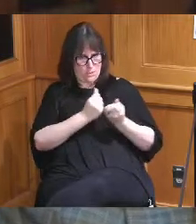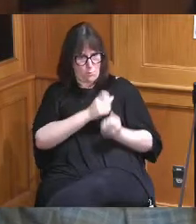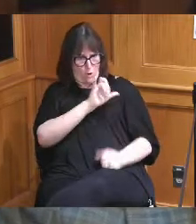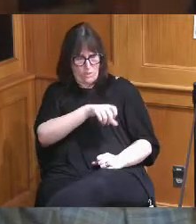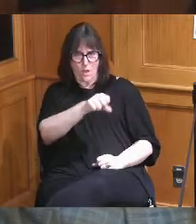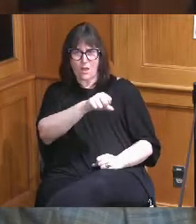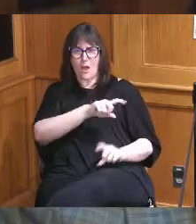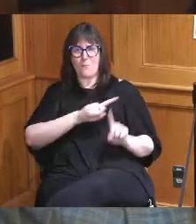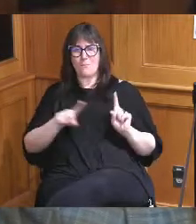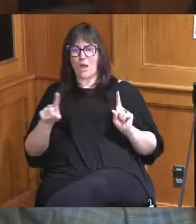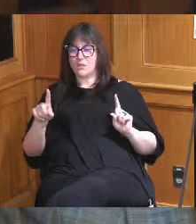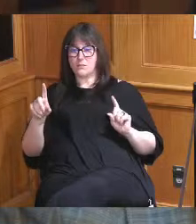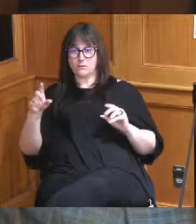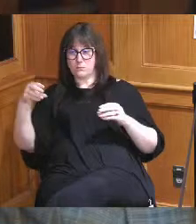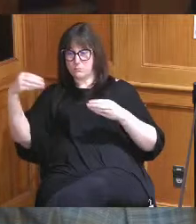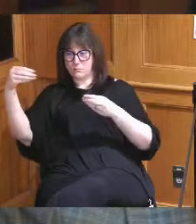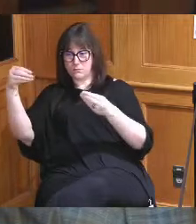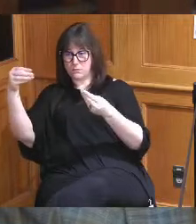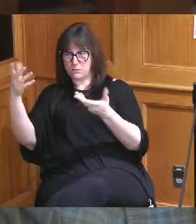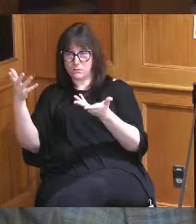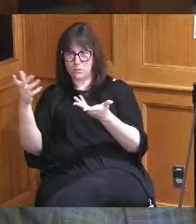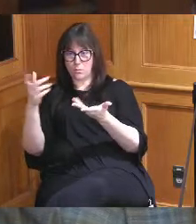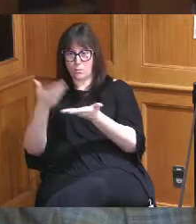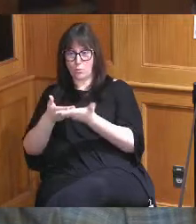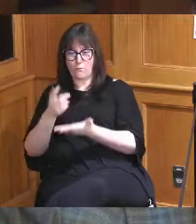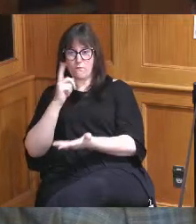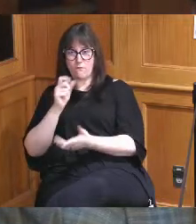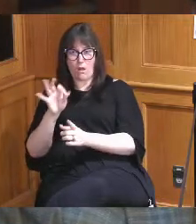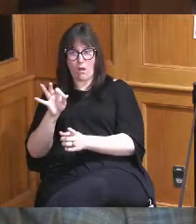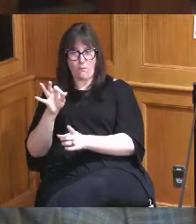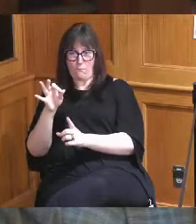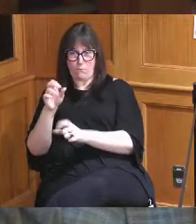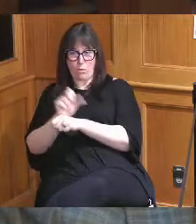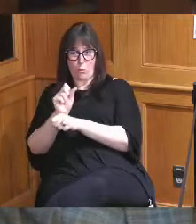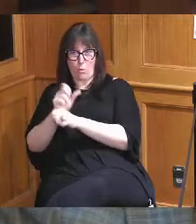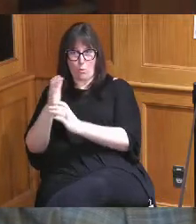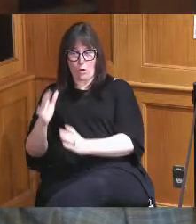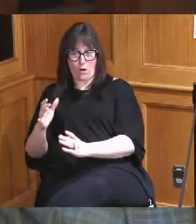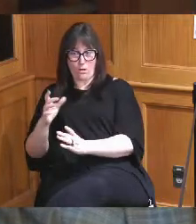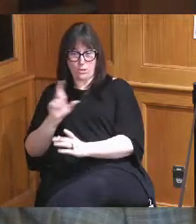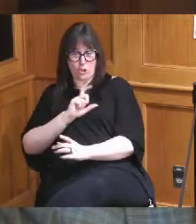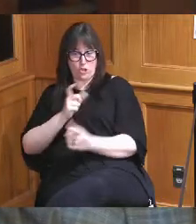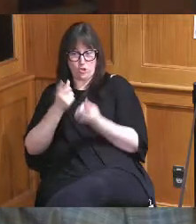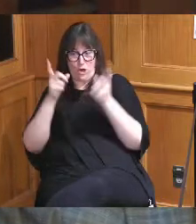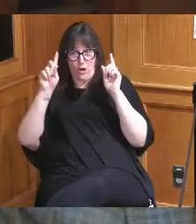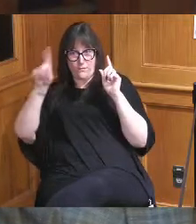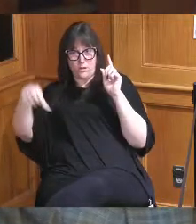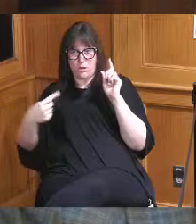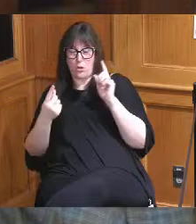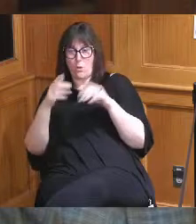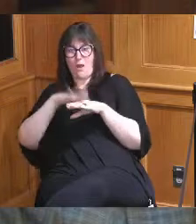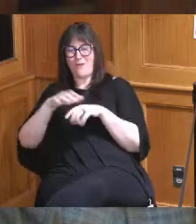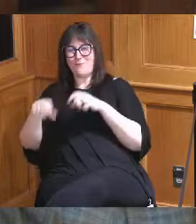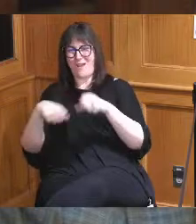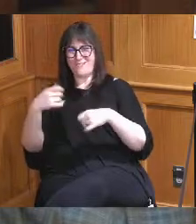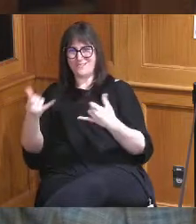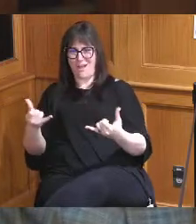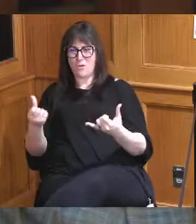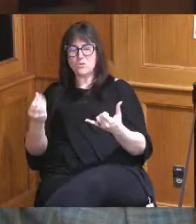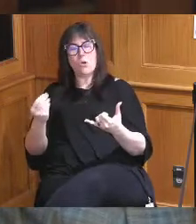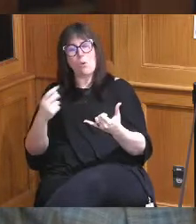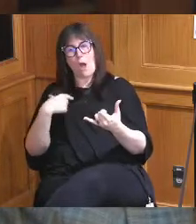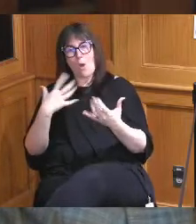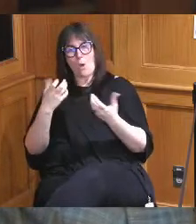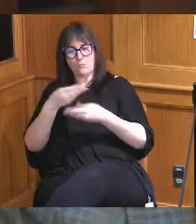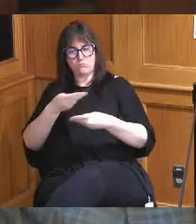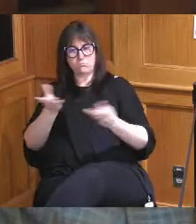that. But I have not seen anybody on this, except for the sheriffs who are now on bikes. So I wanted to pass that